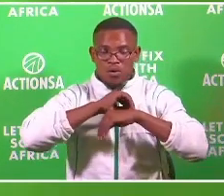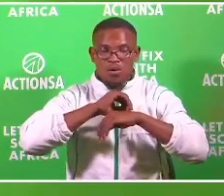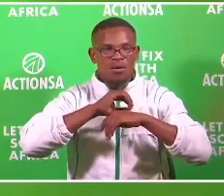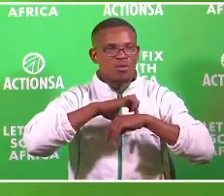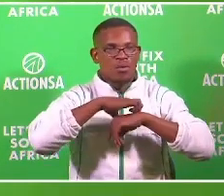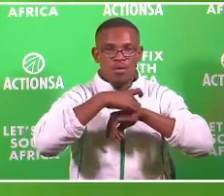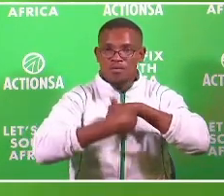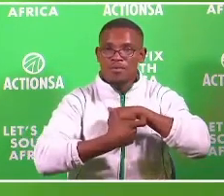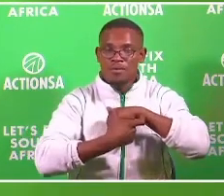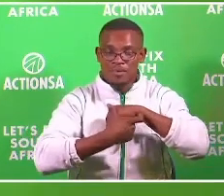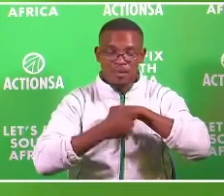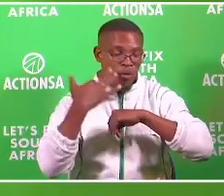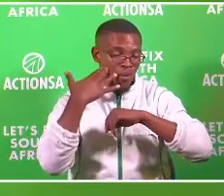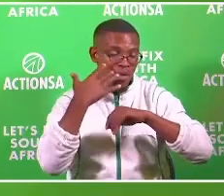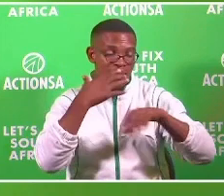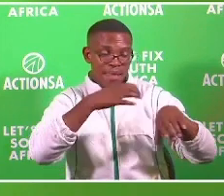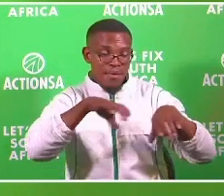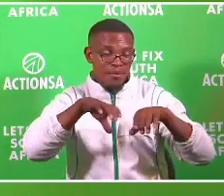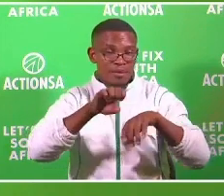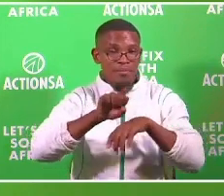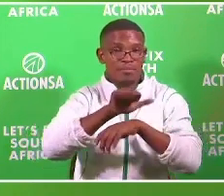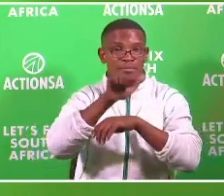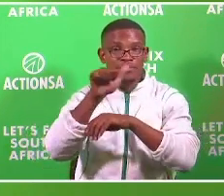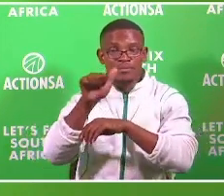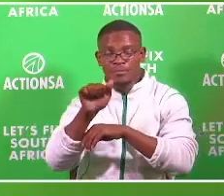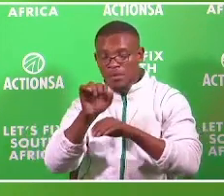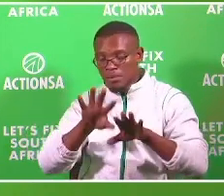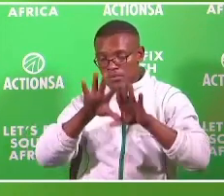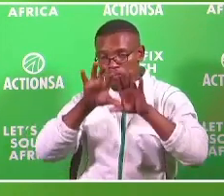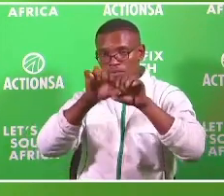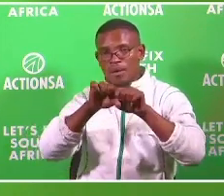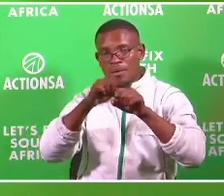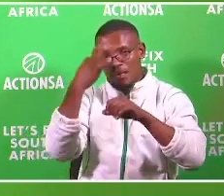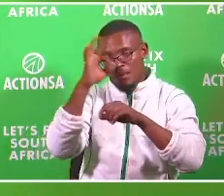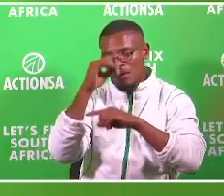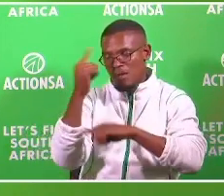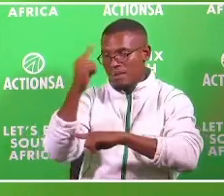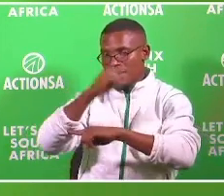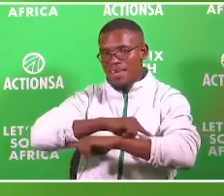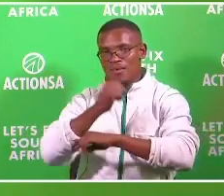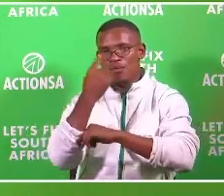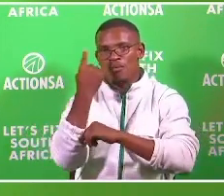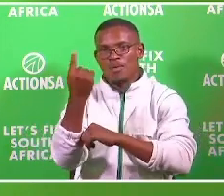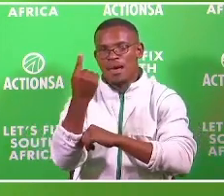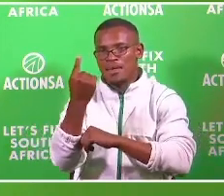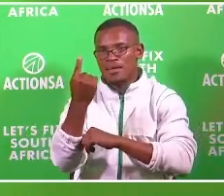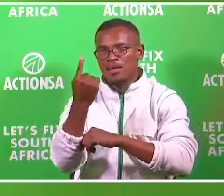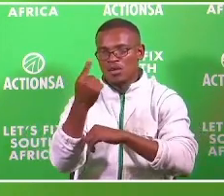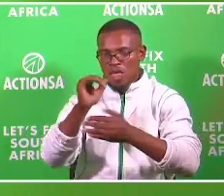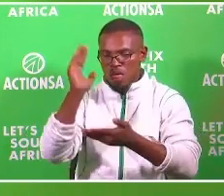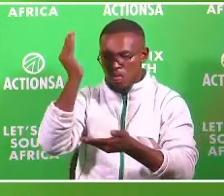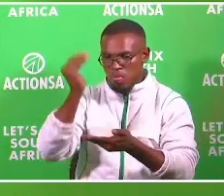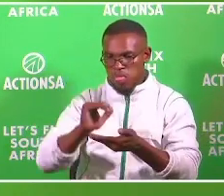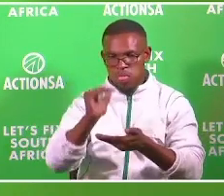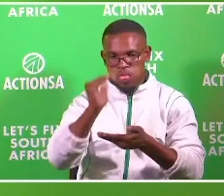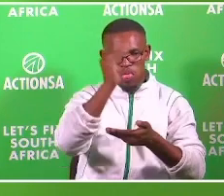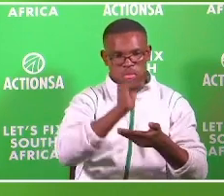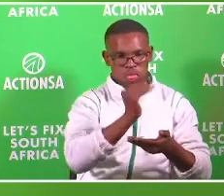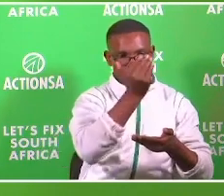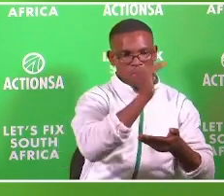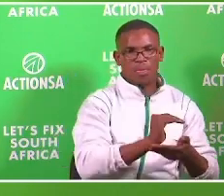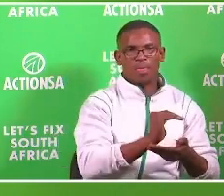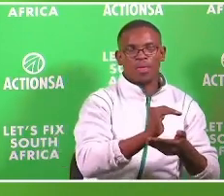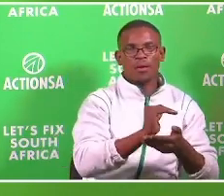ActionSA takes the government in 2024, on day one, we will reduce the size of the